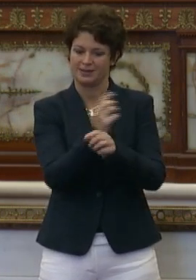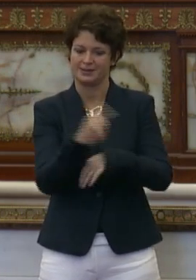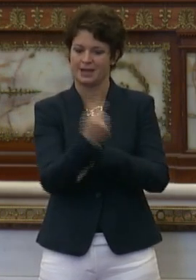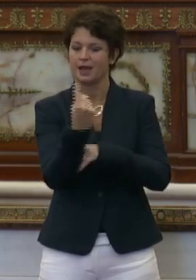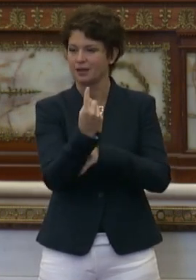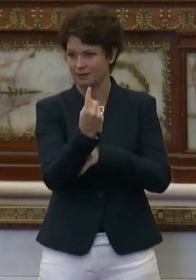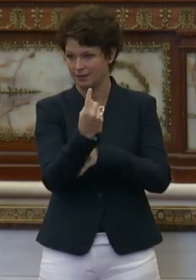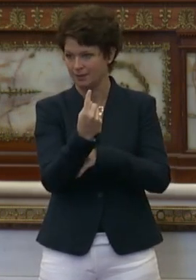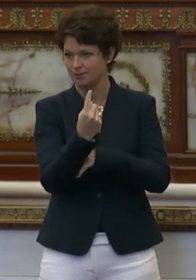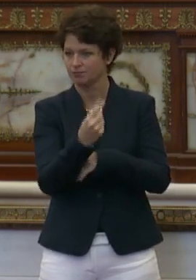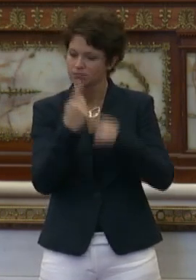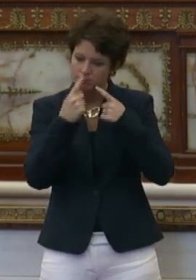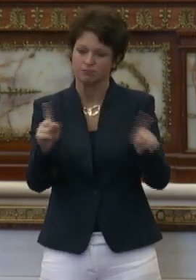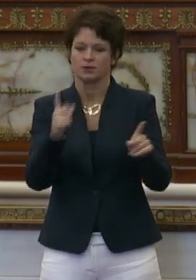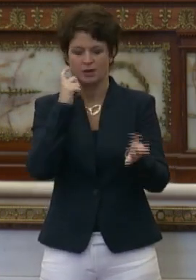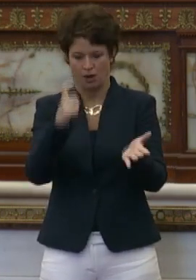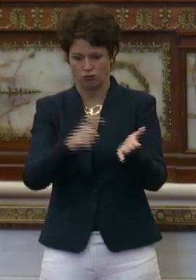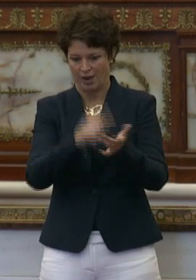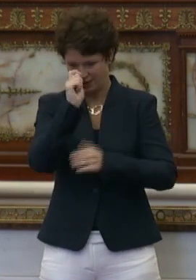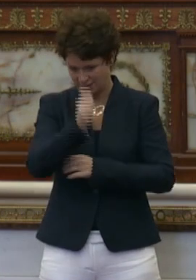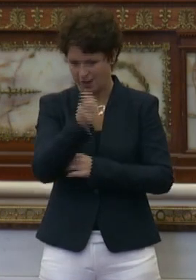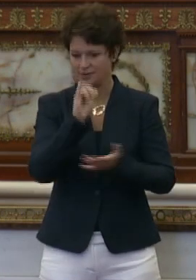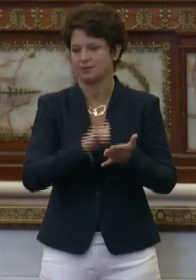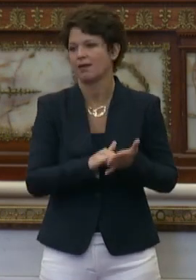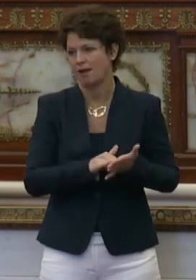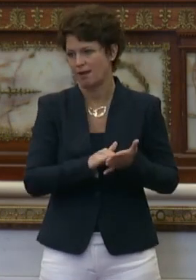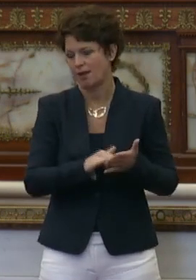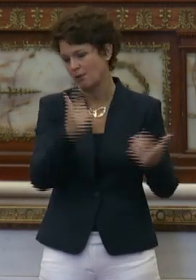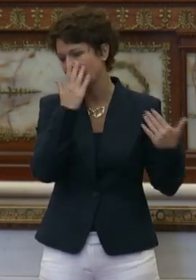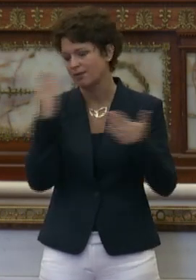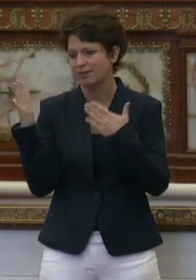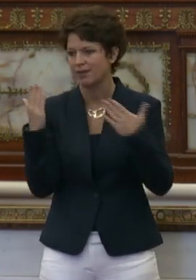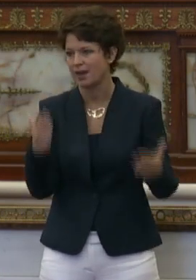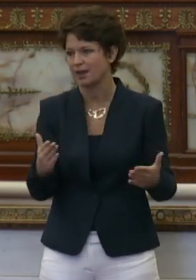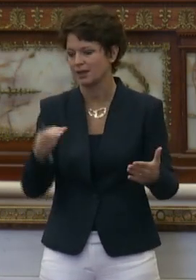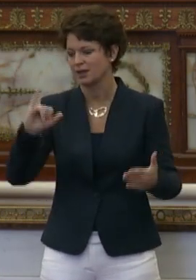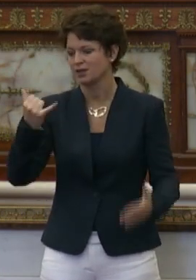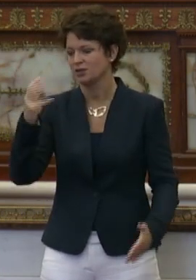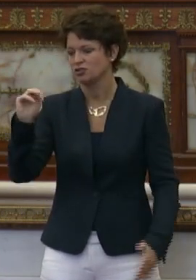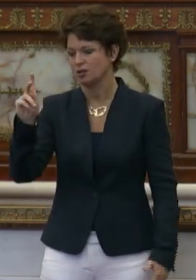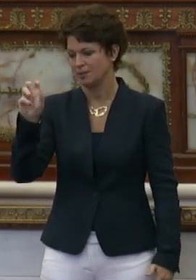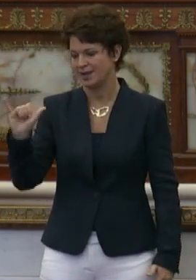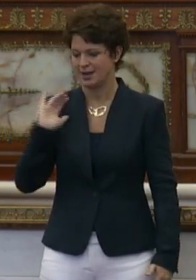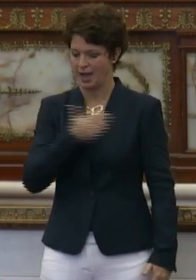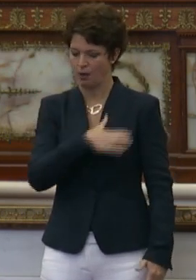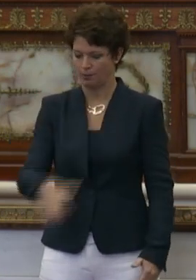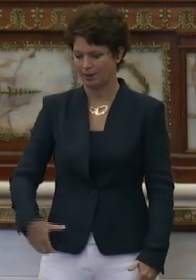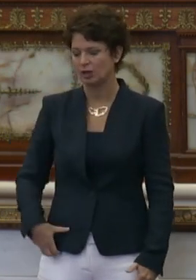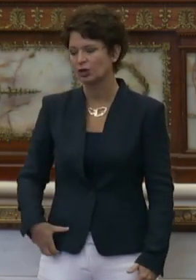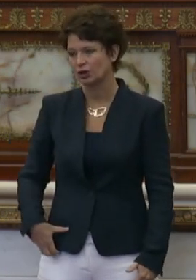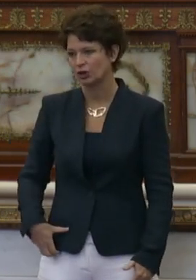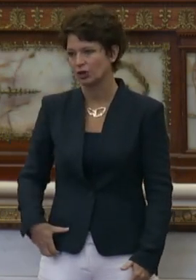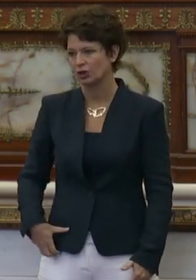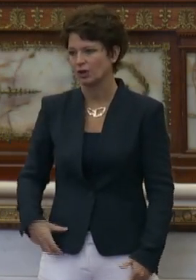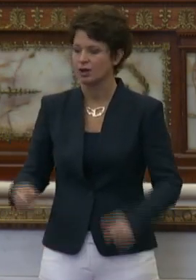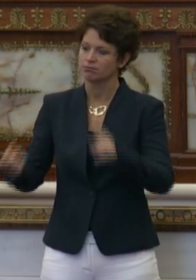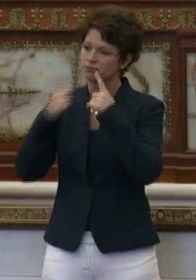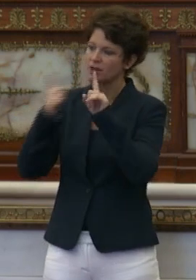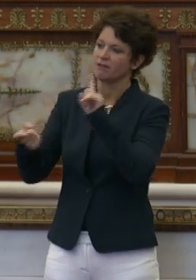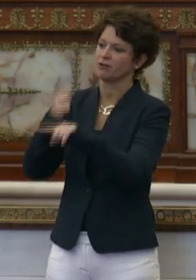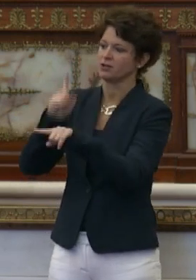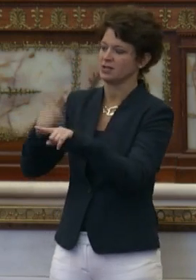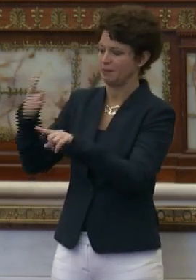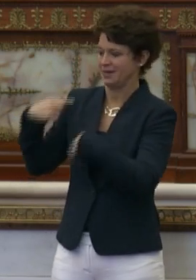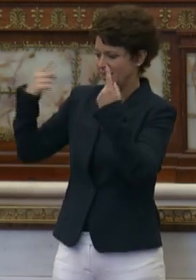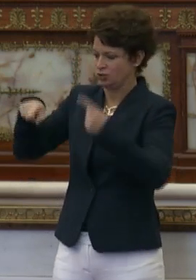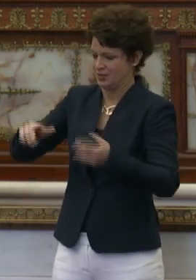we are now recognizing that. And I want to thank Jim Kenney, our mayor, for the first time in the history of